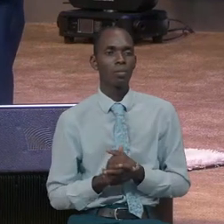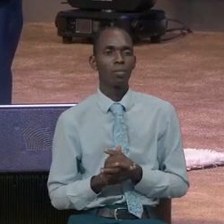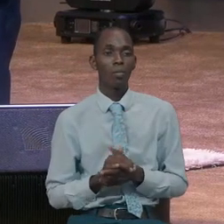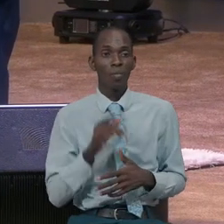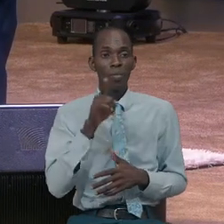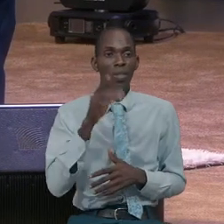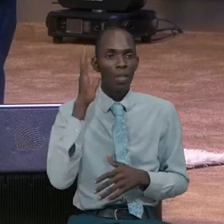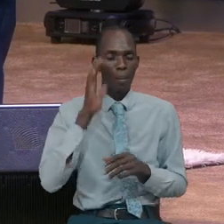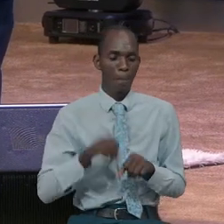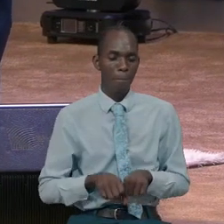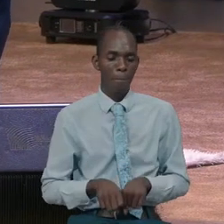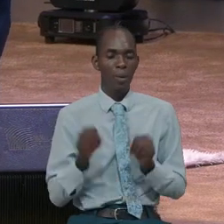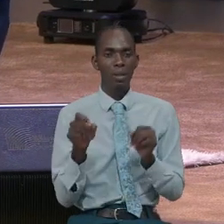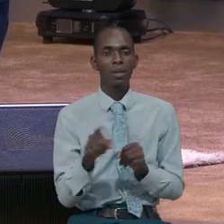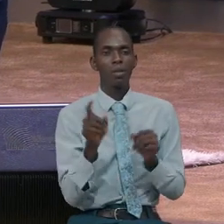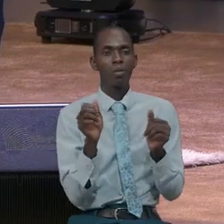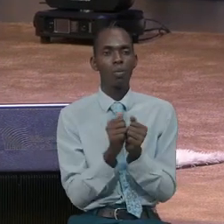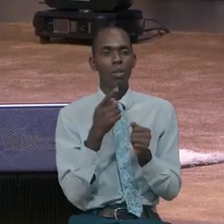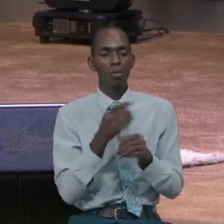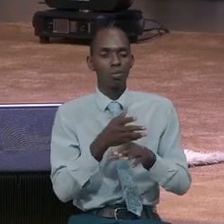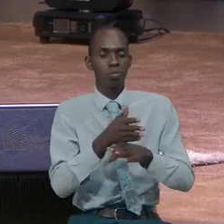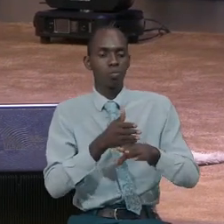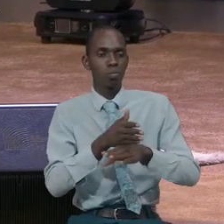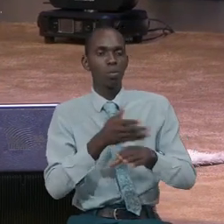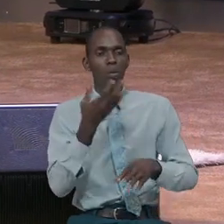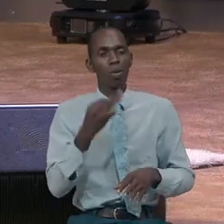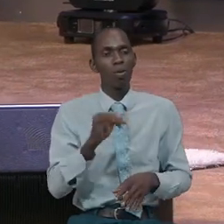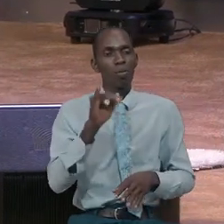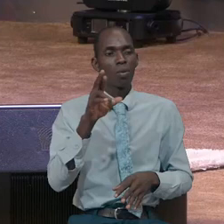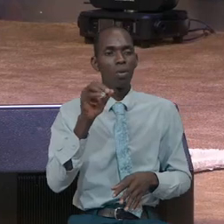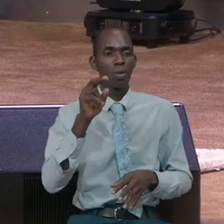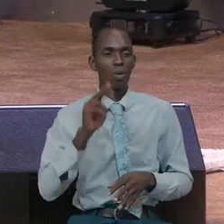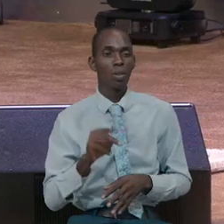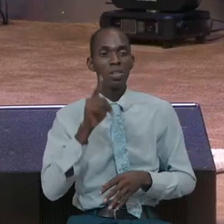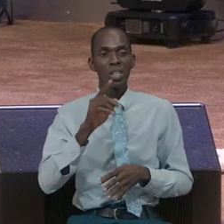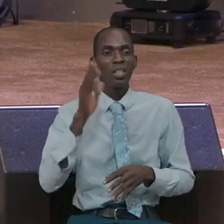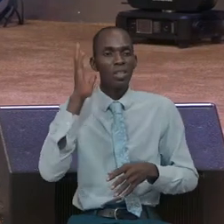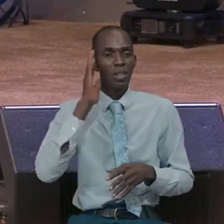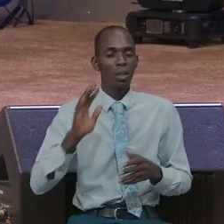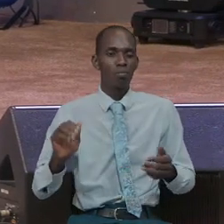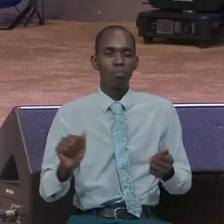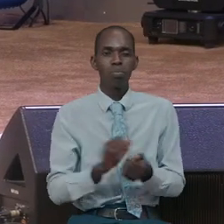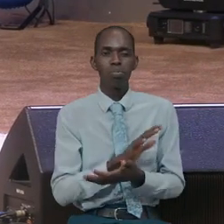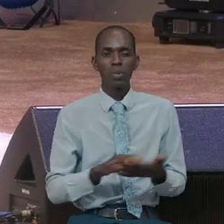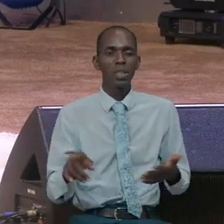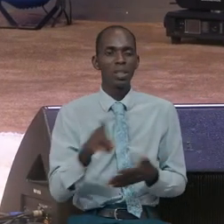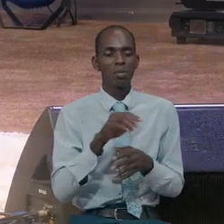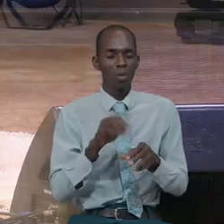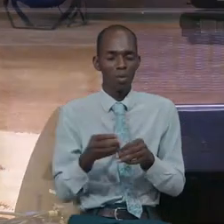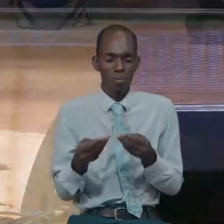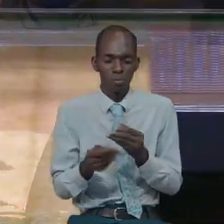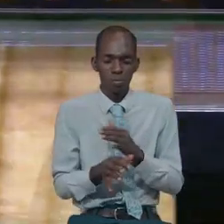shalt break them with a rod of iron. Thou shalt dash them in